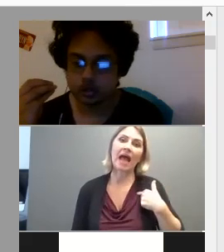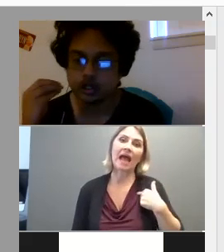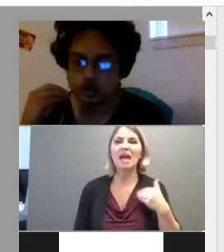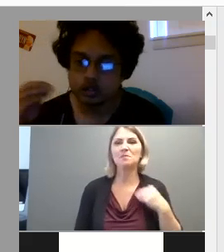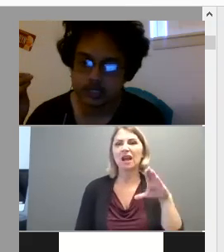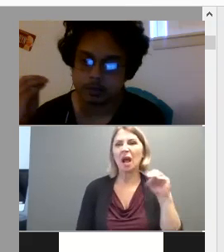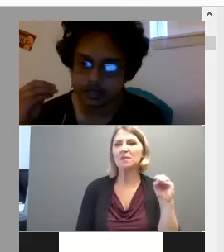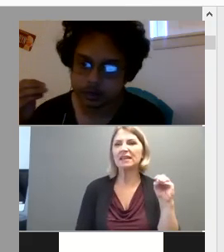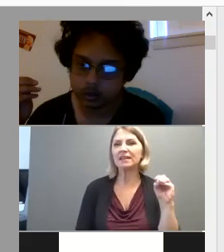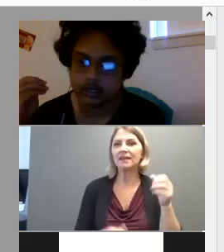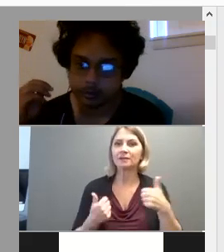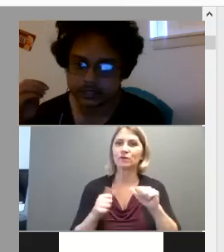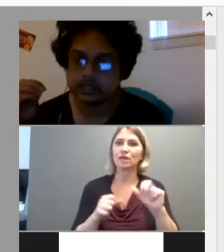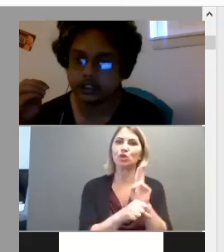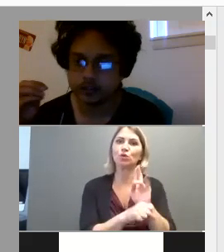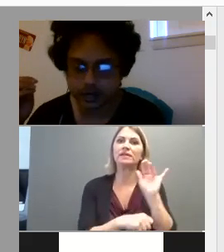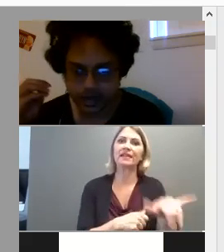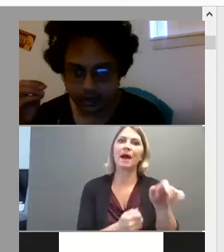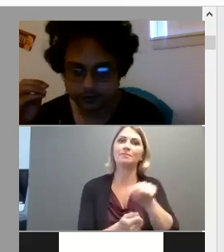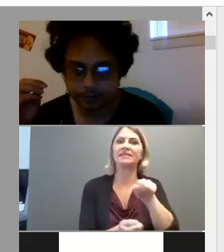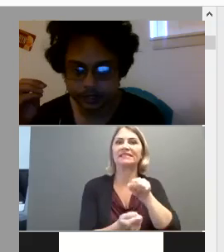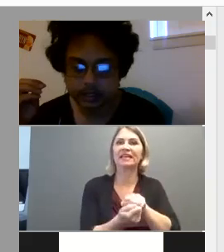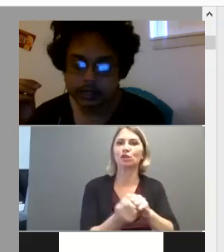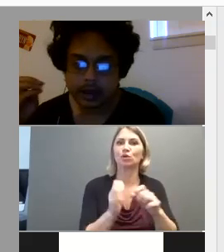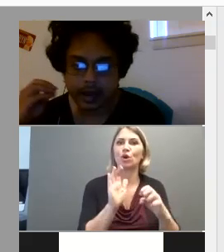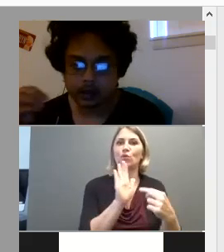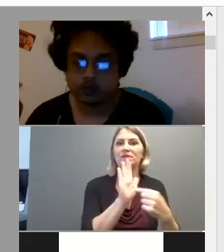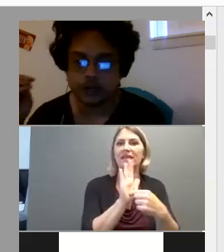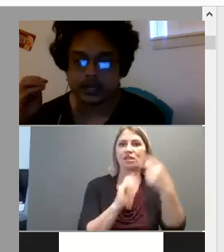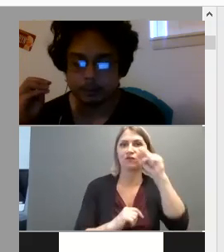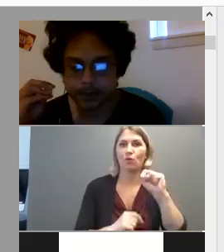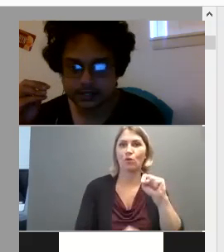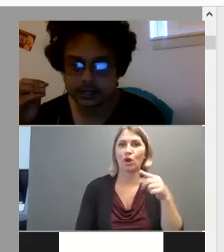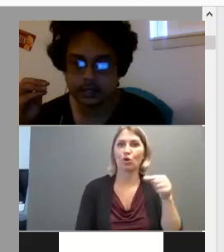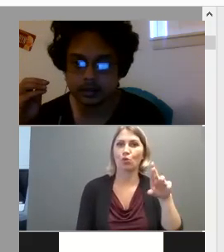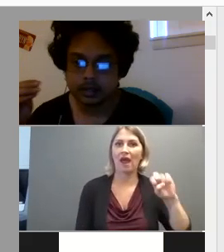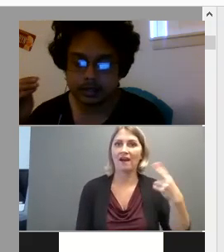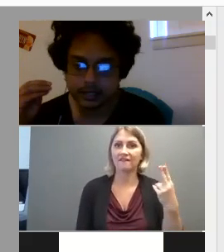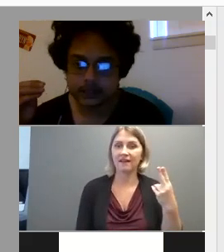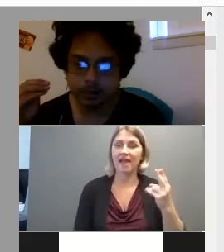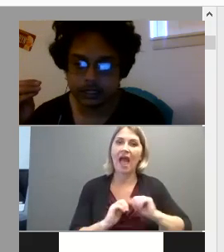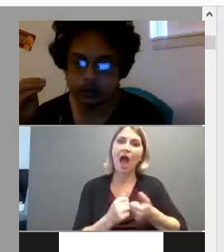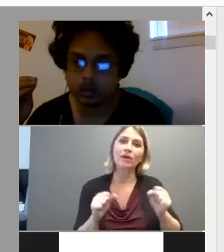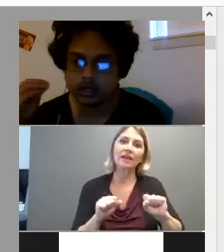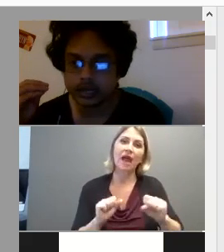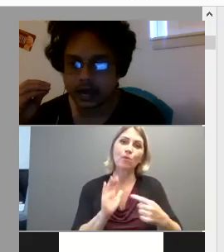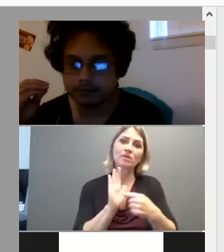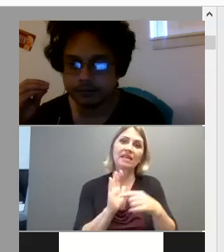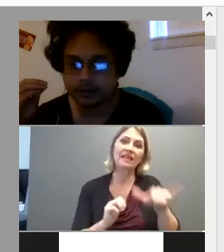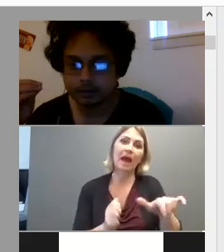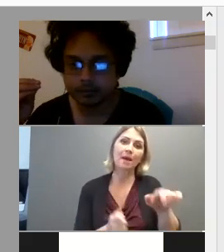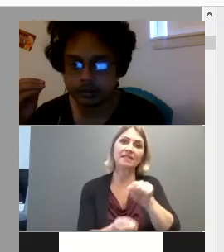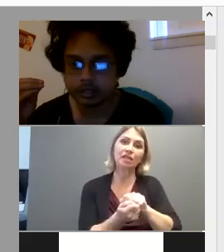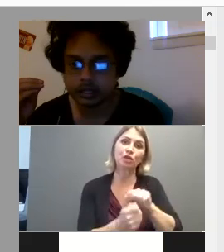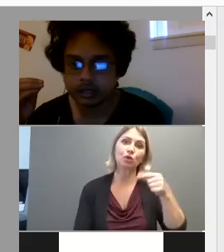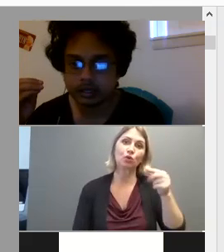I'm trying to use this particular representation of a graph. How would I represent this particular